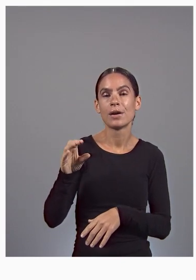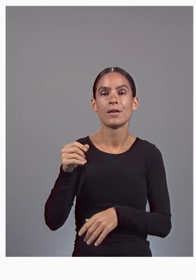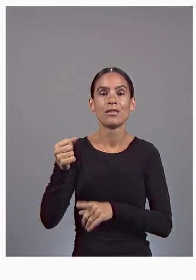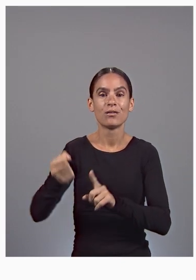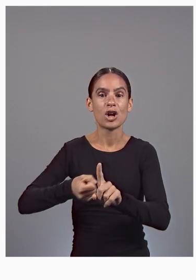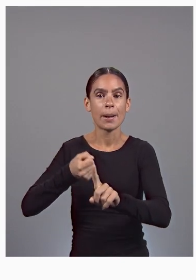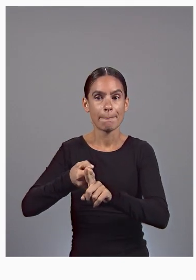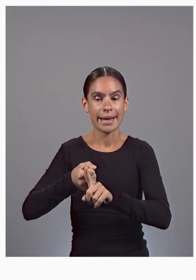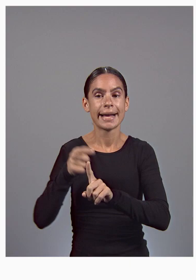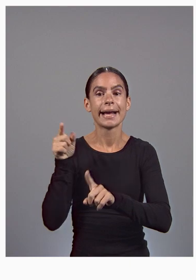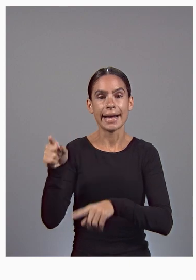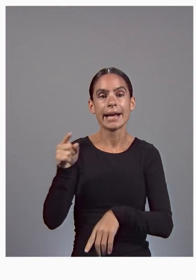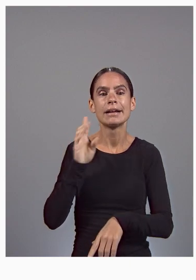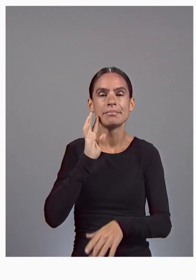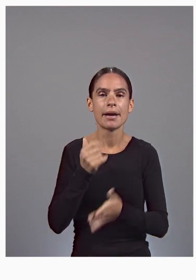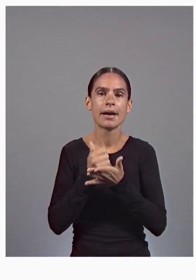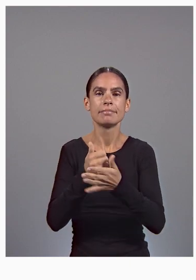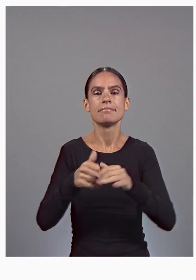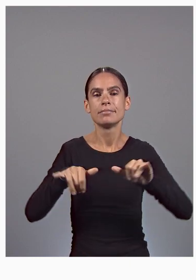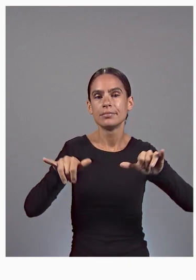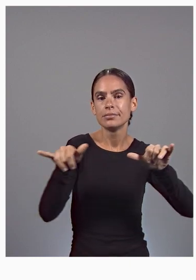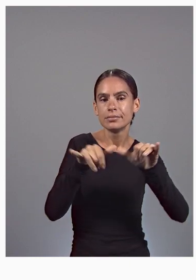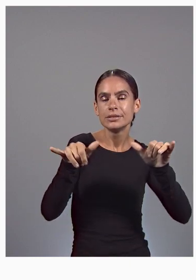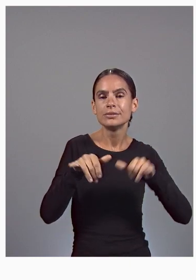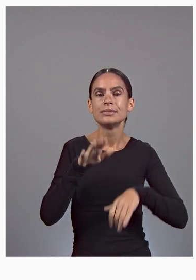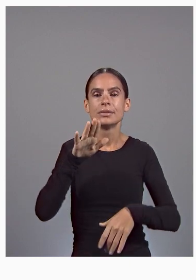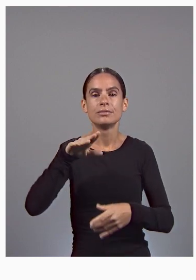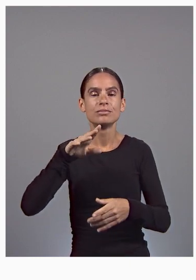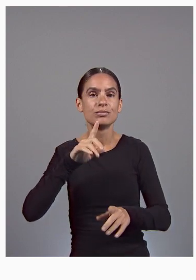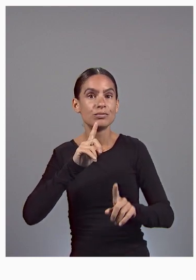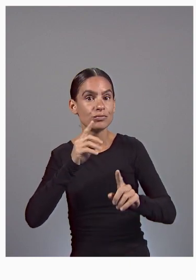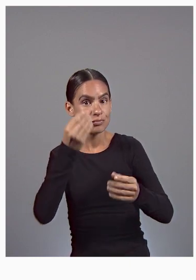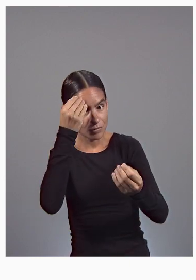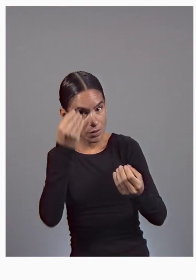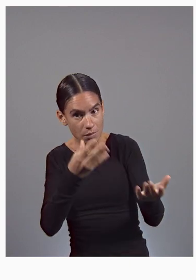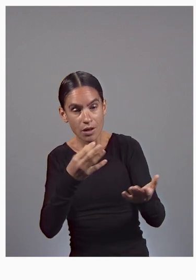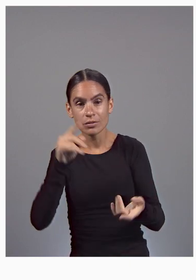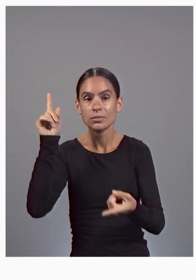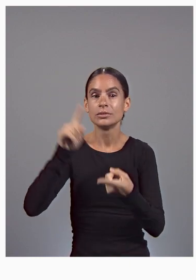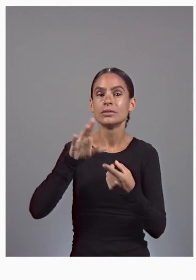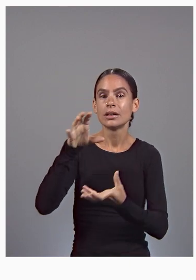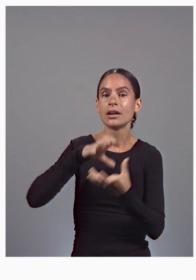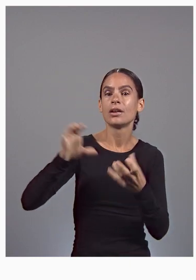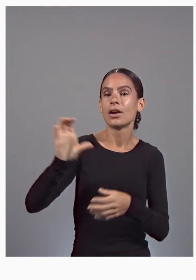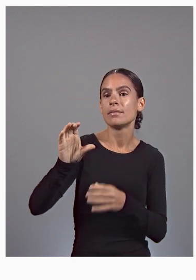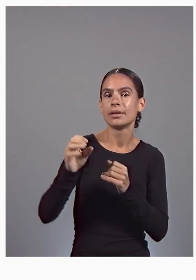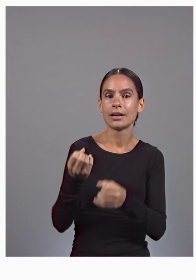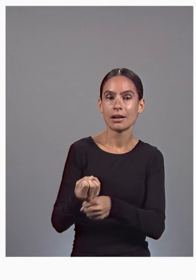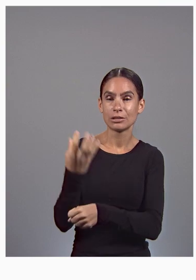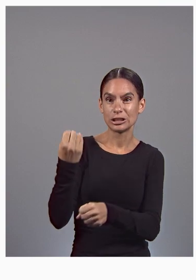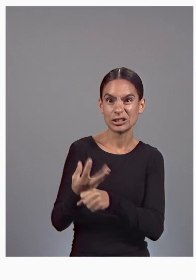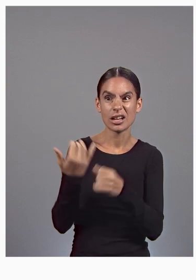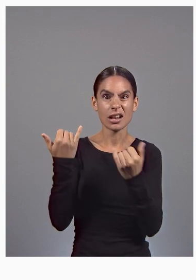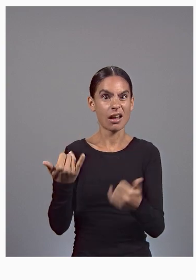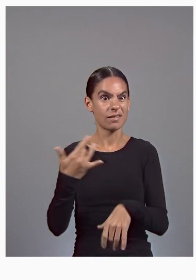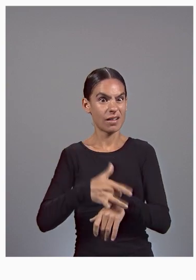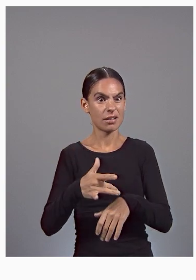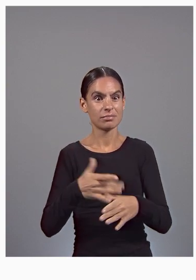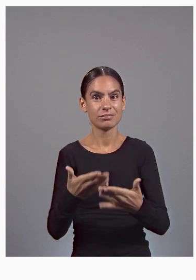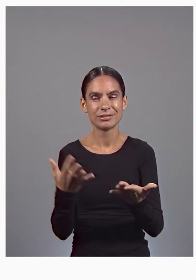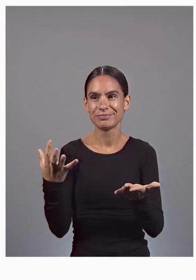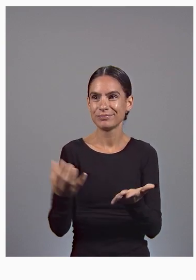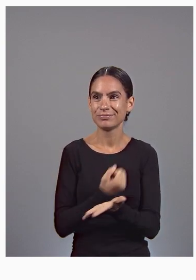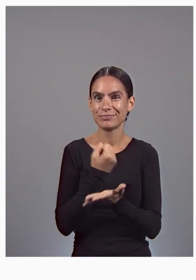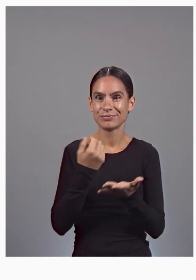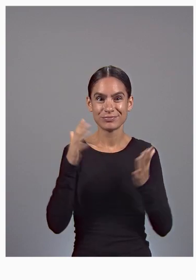you measure, report, and reduce your cloud carbon emissions, is now generally available.